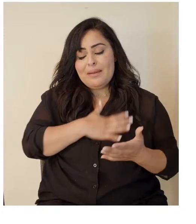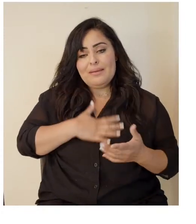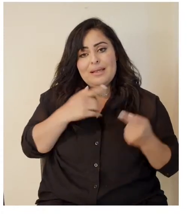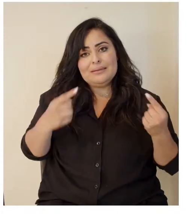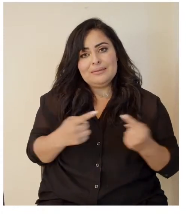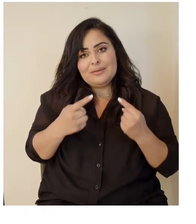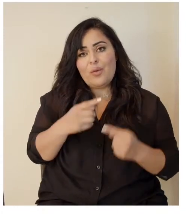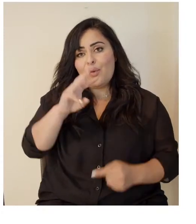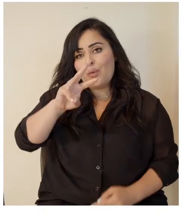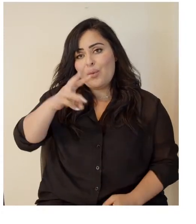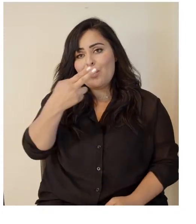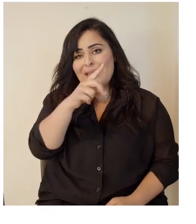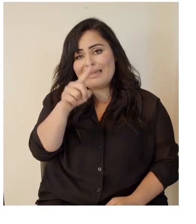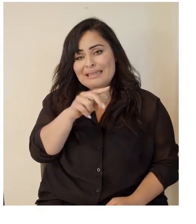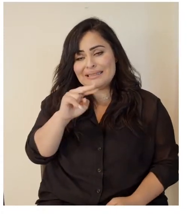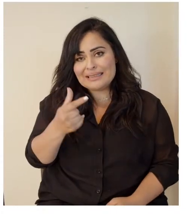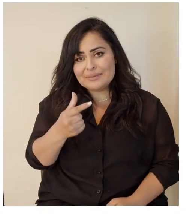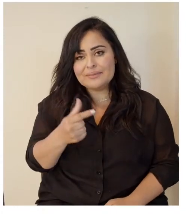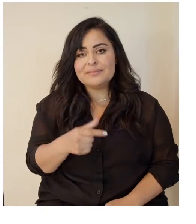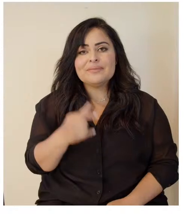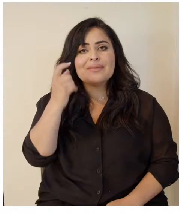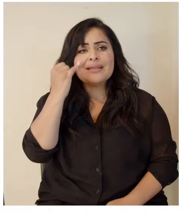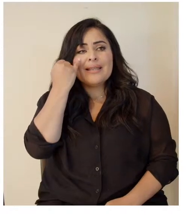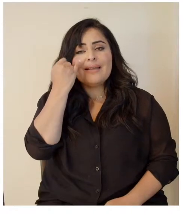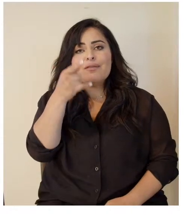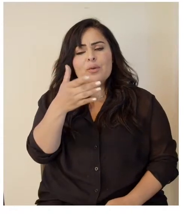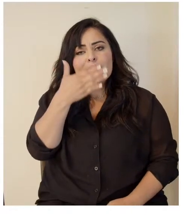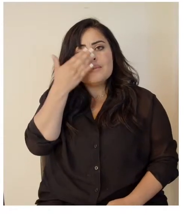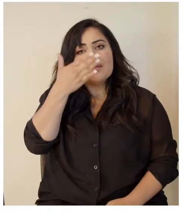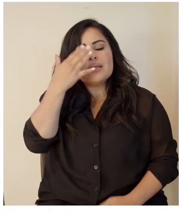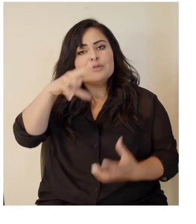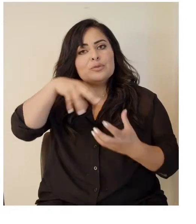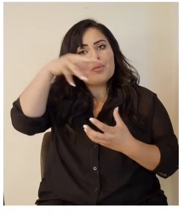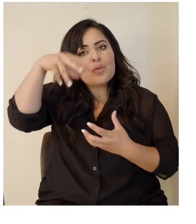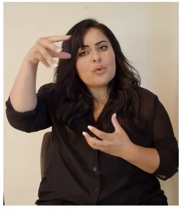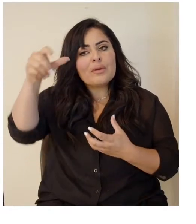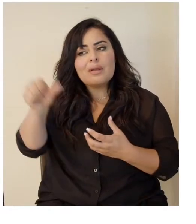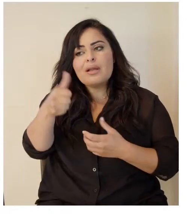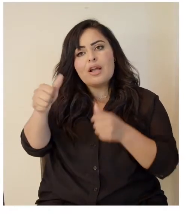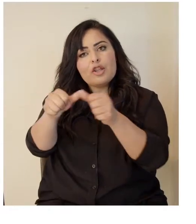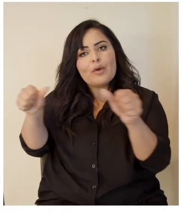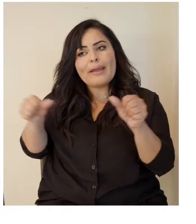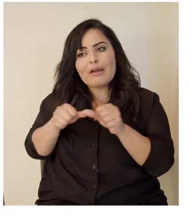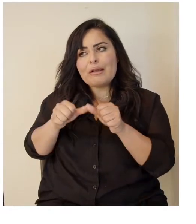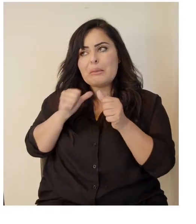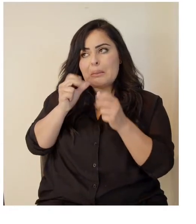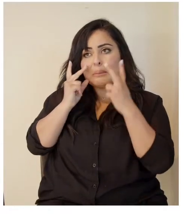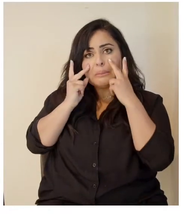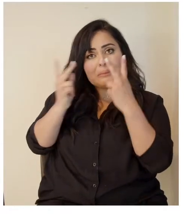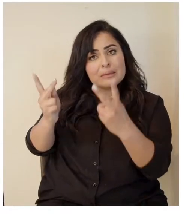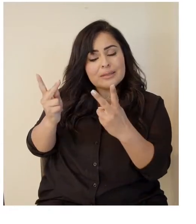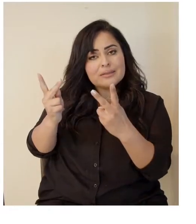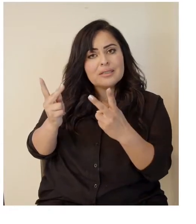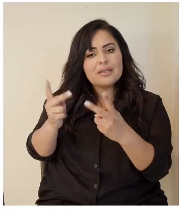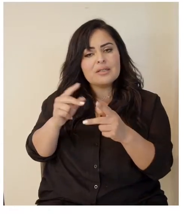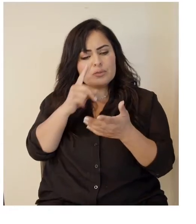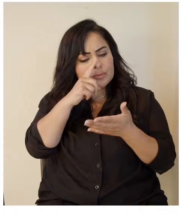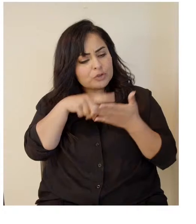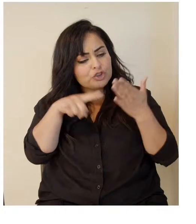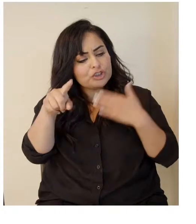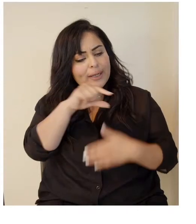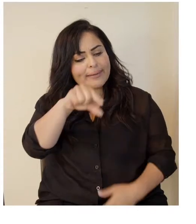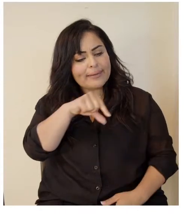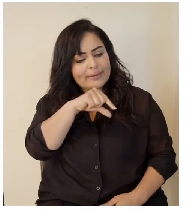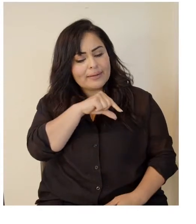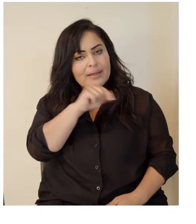in areas where there's visible smoke or where you can smell the smoke, and in other areas where you may not even have that, but you check the air